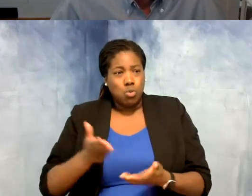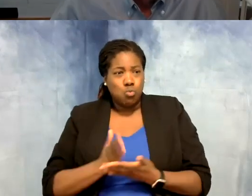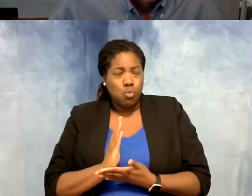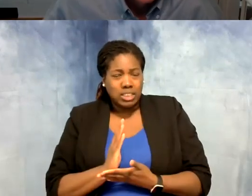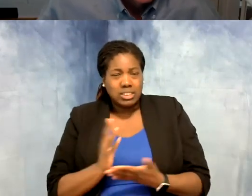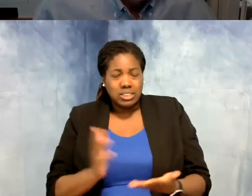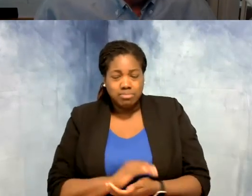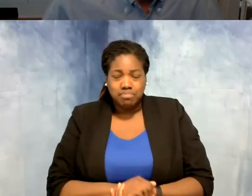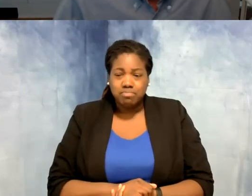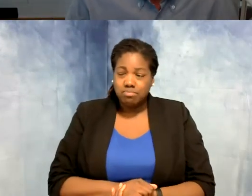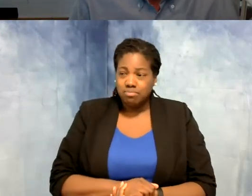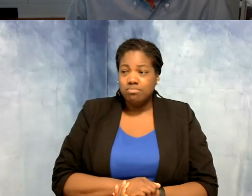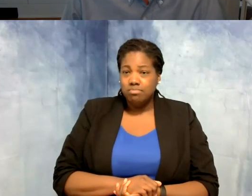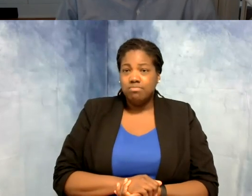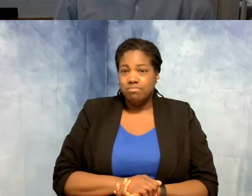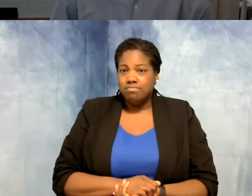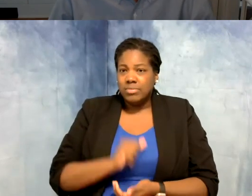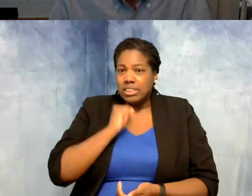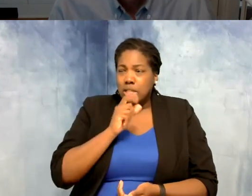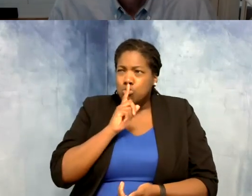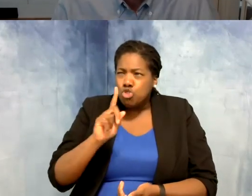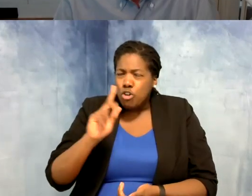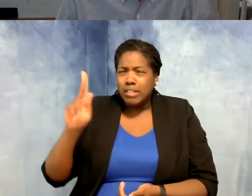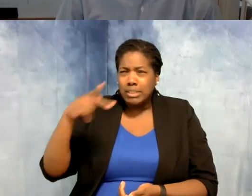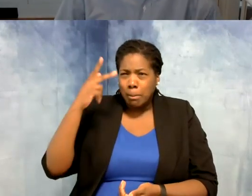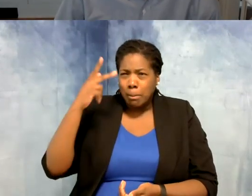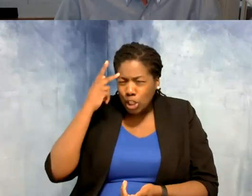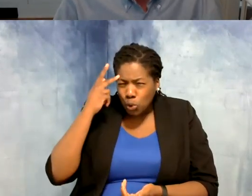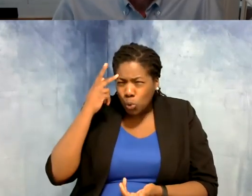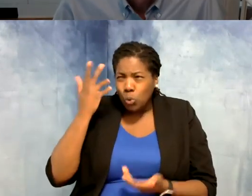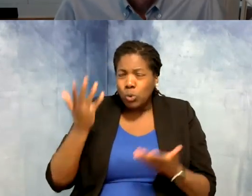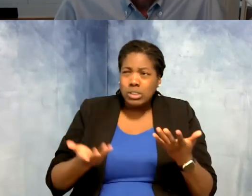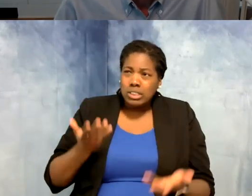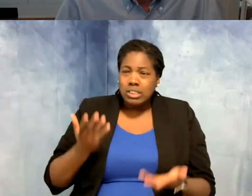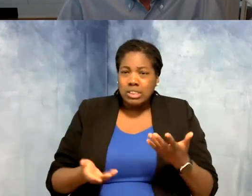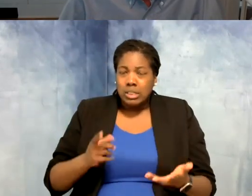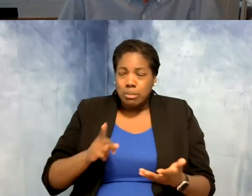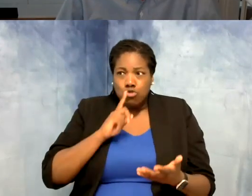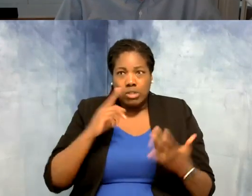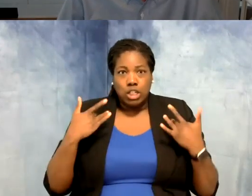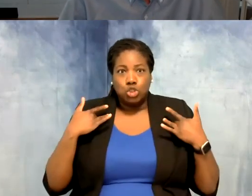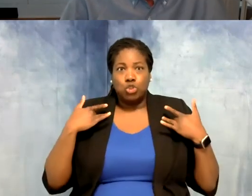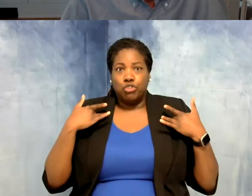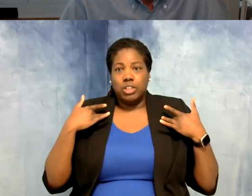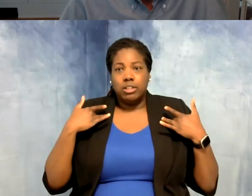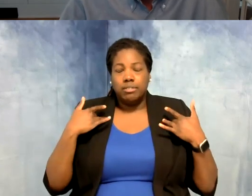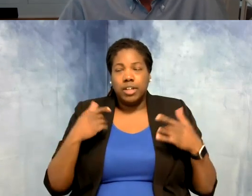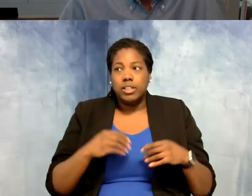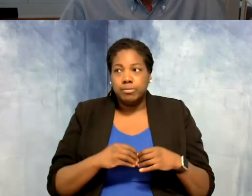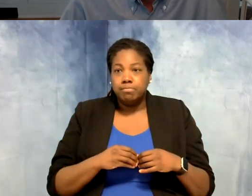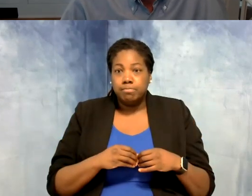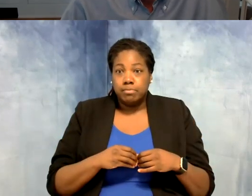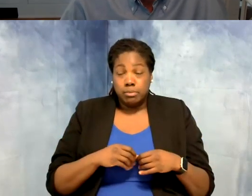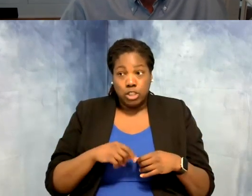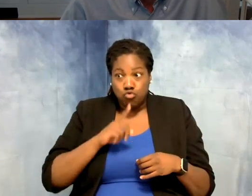So, it is, I don't know if it's as political as it appears, but it's certainly as conservative as it appears, and